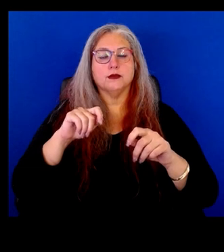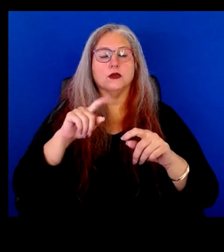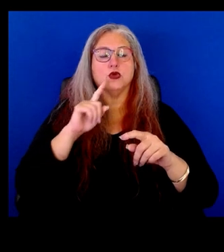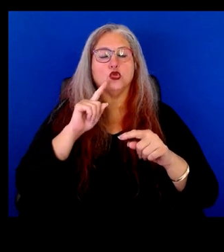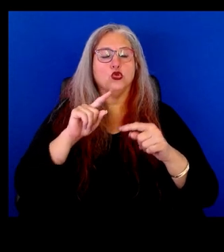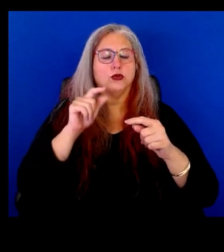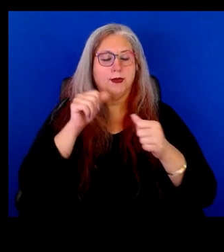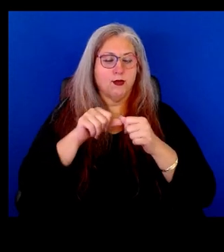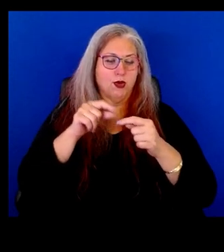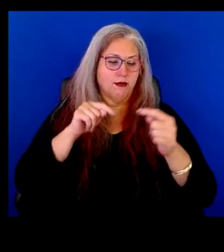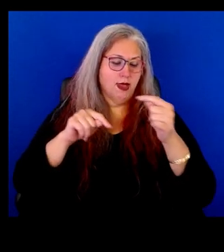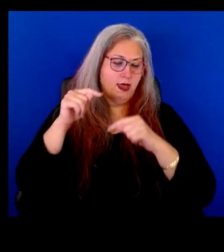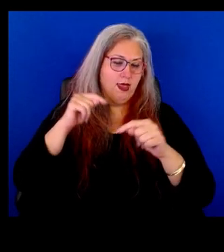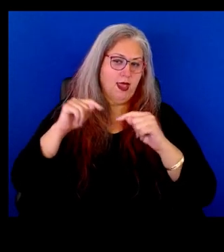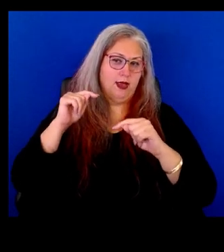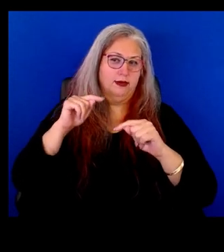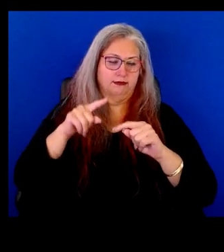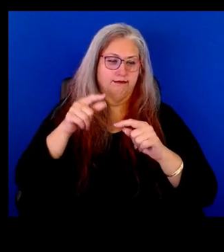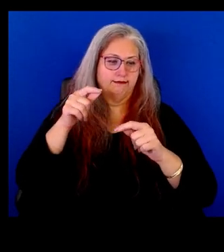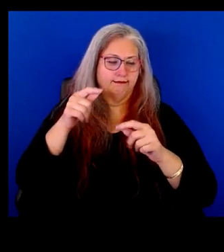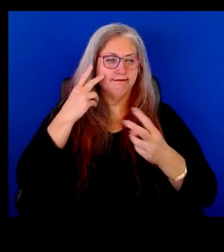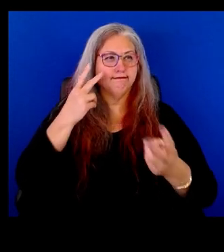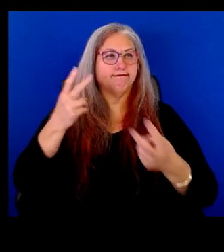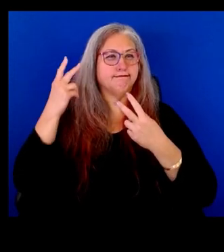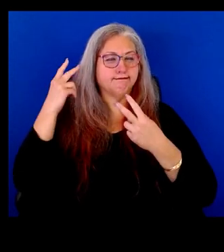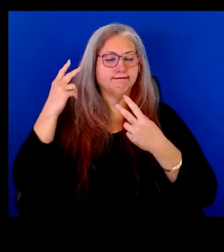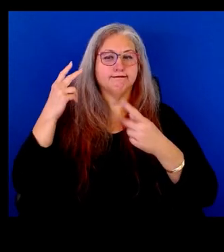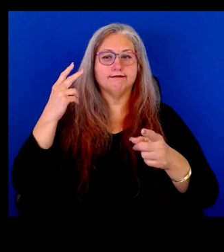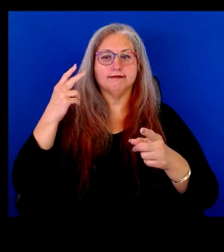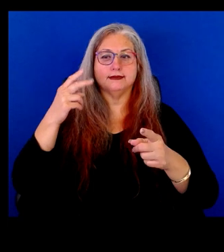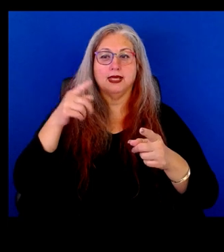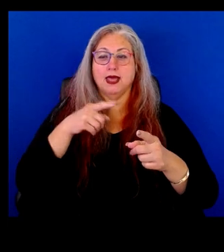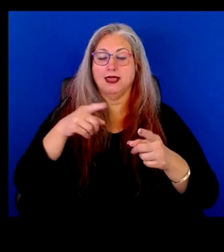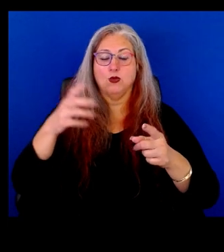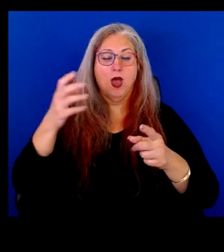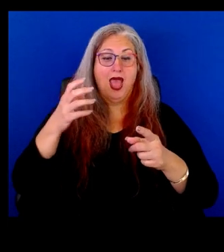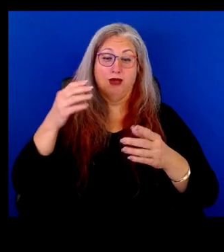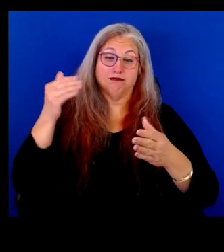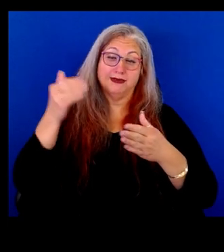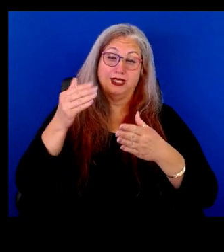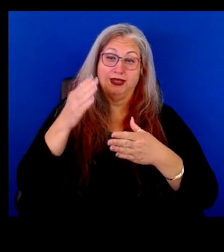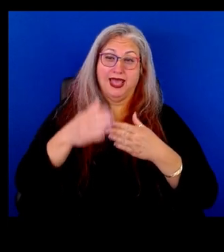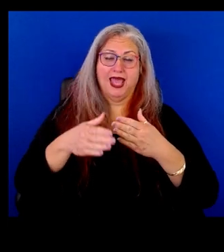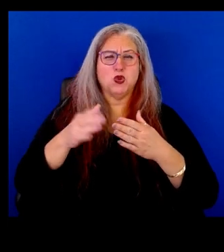going back in her remembering how bad things got at